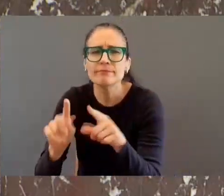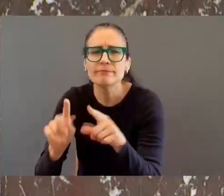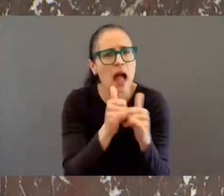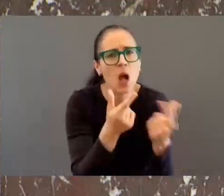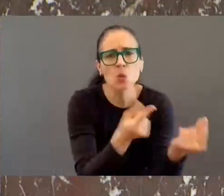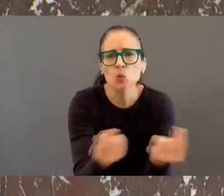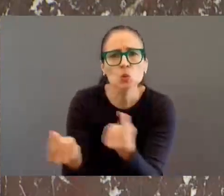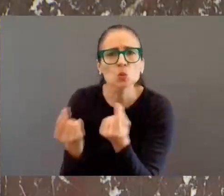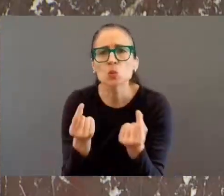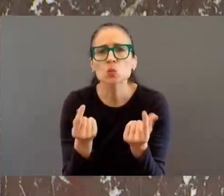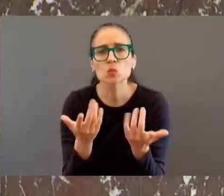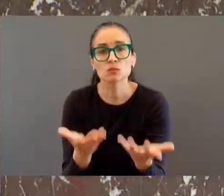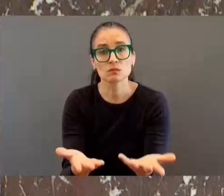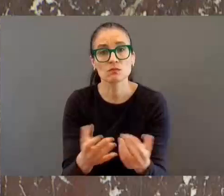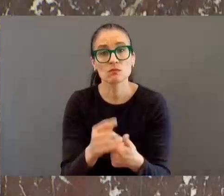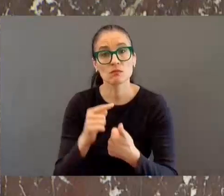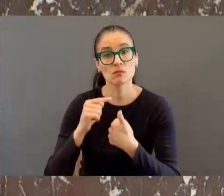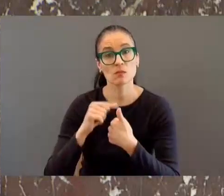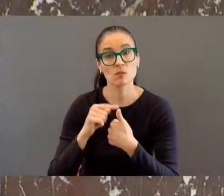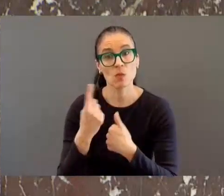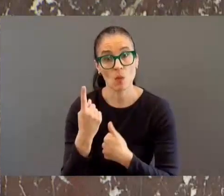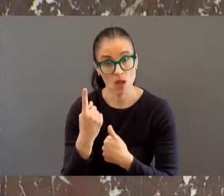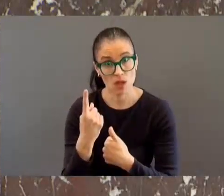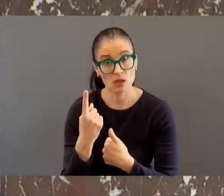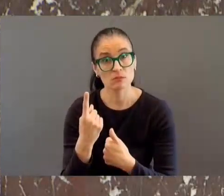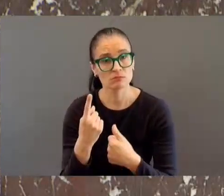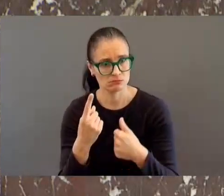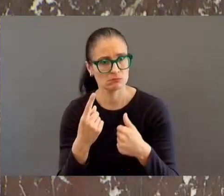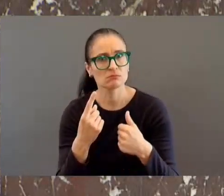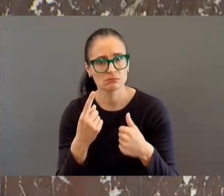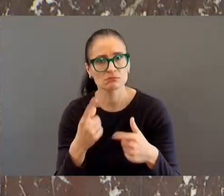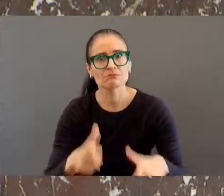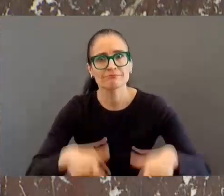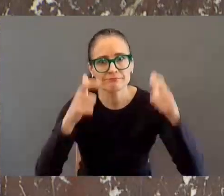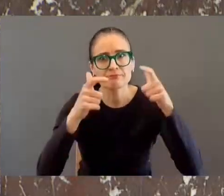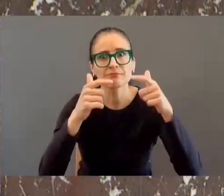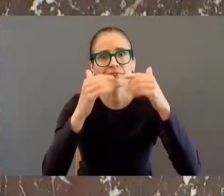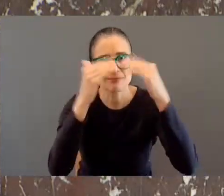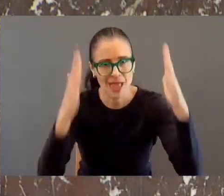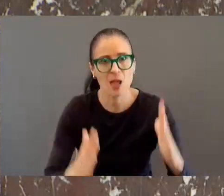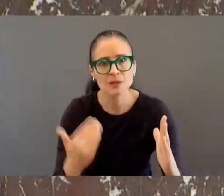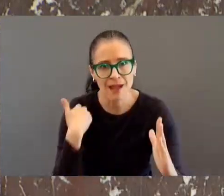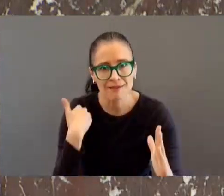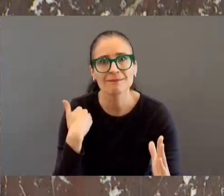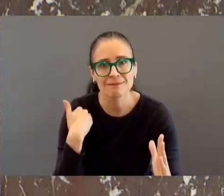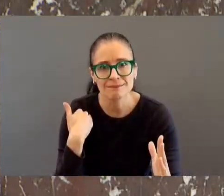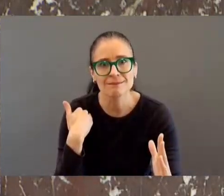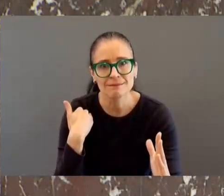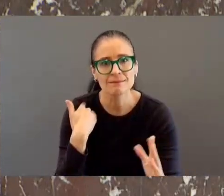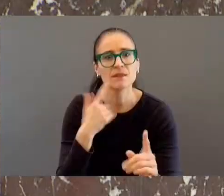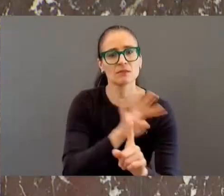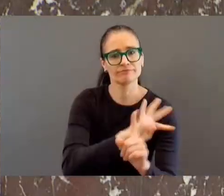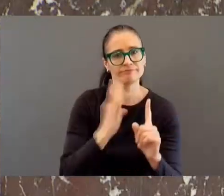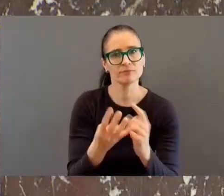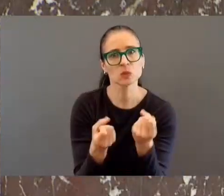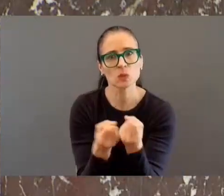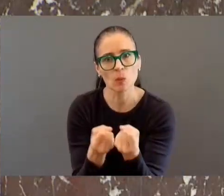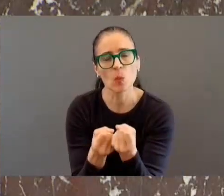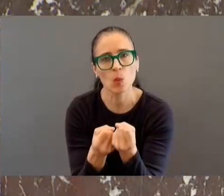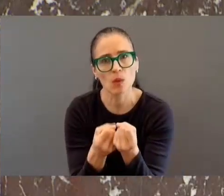housing, get people with wraparound supports. Honourable Speaker, there's Member for wraparound Surrey supports Cloverdale. you can put around them.